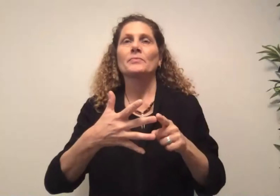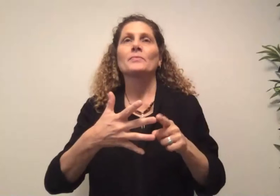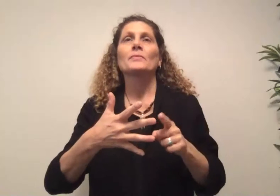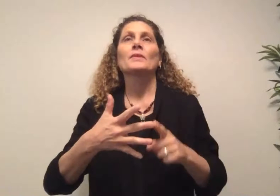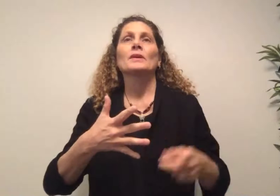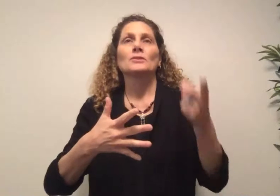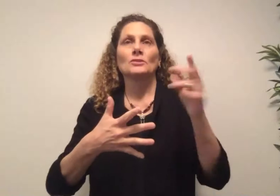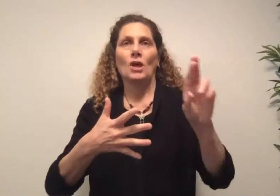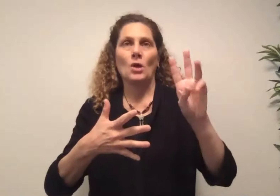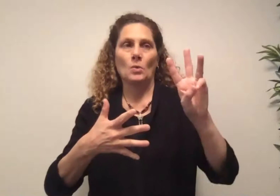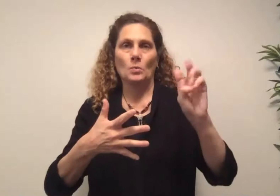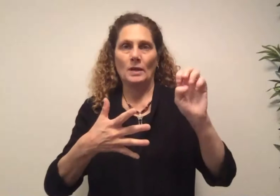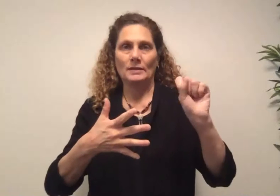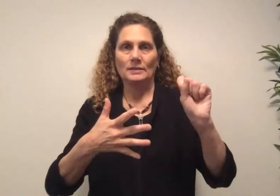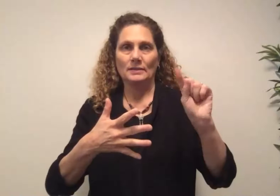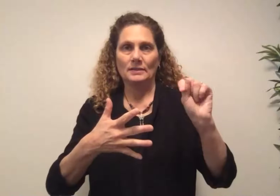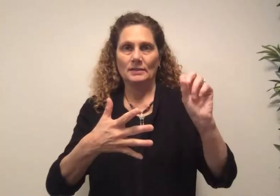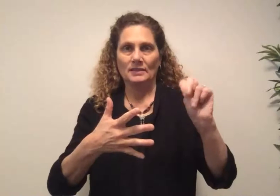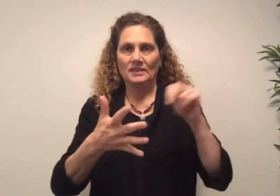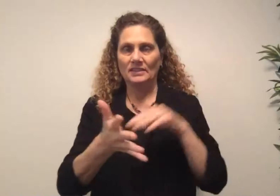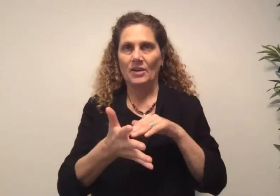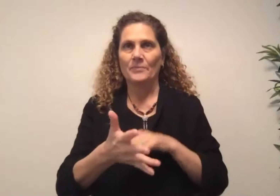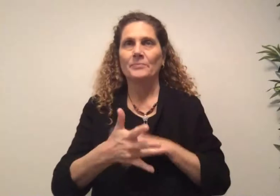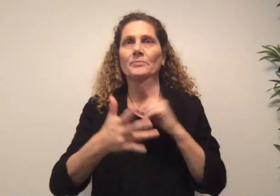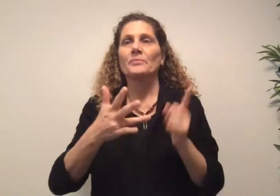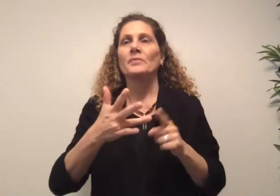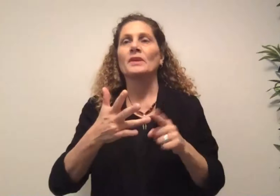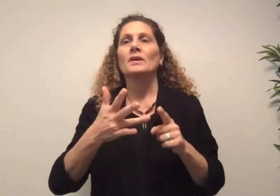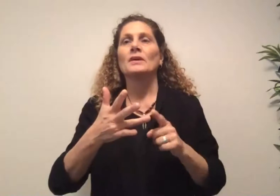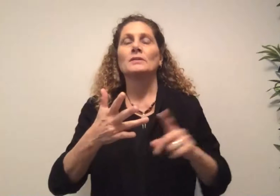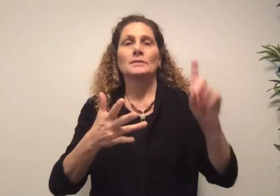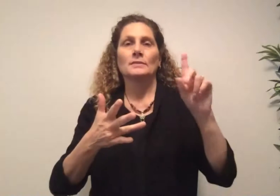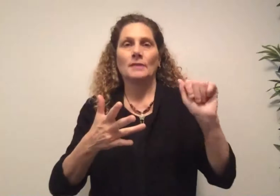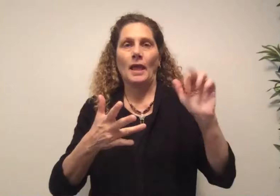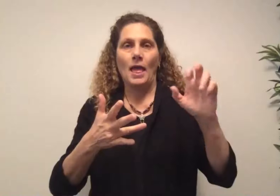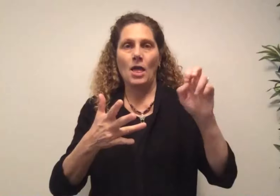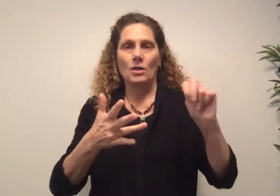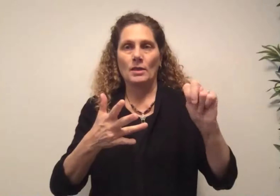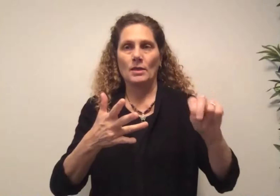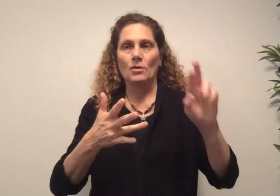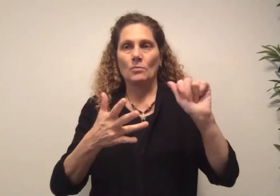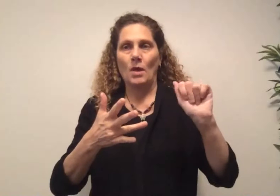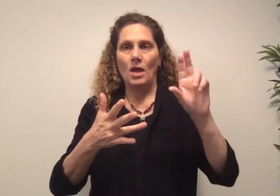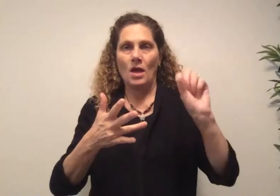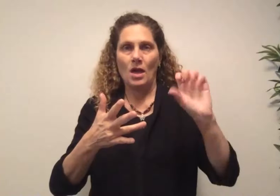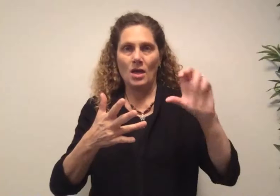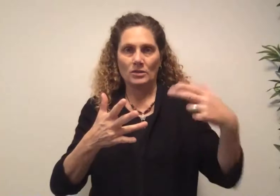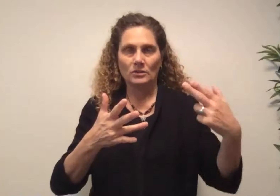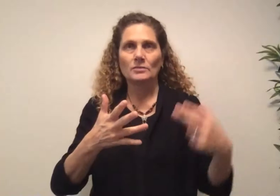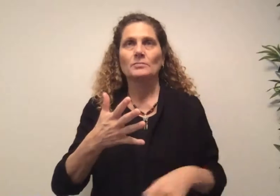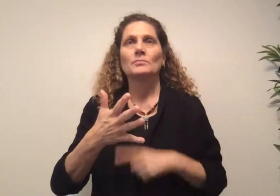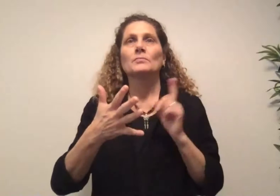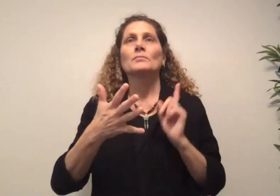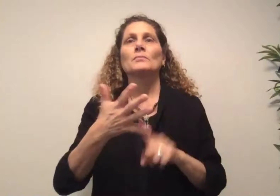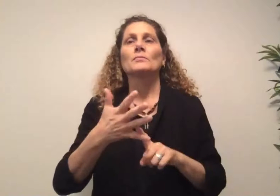County Office of Emergency Management, Darren Roush, Health Officer and Director of the Greenfield Health Department, and Nancy